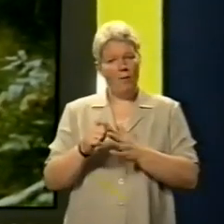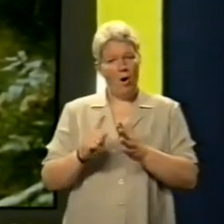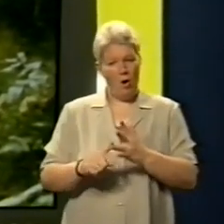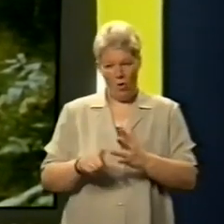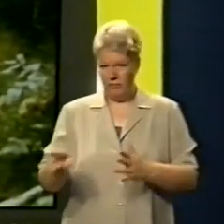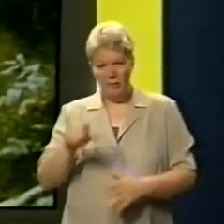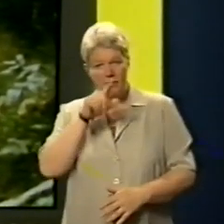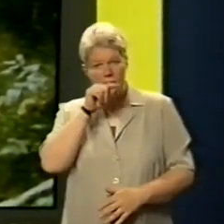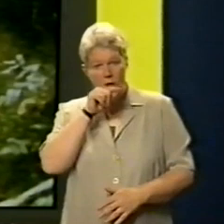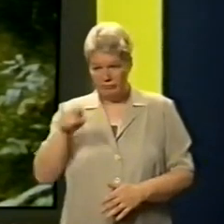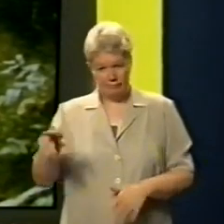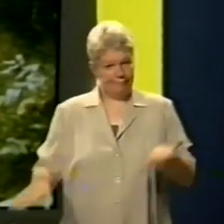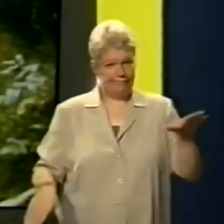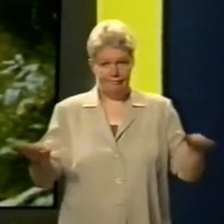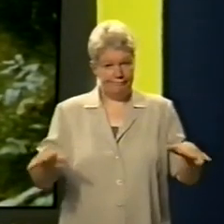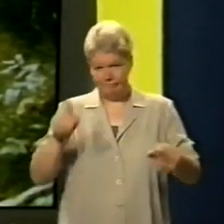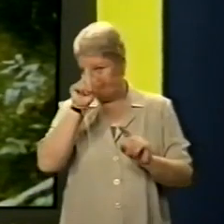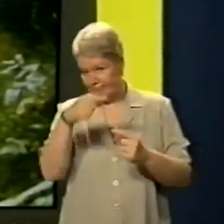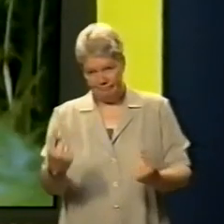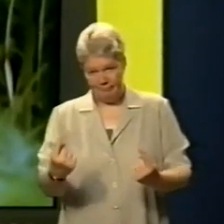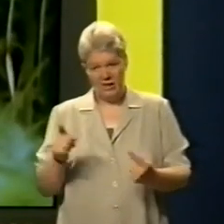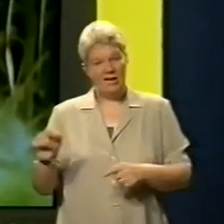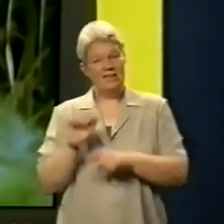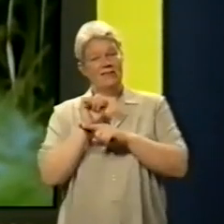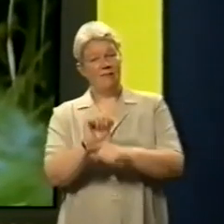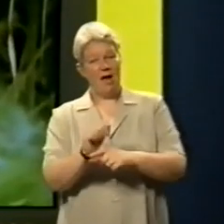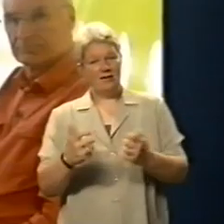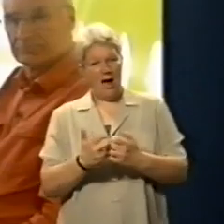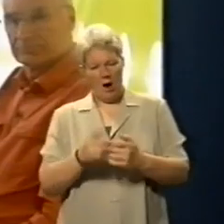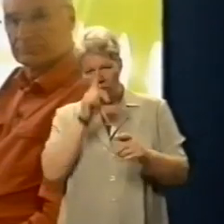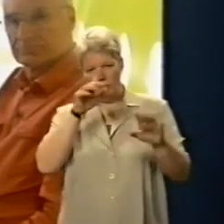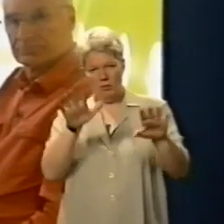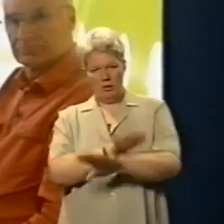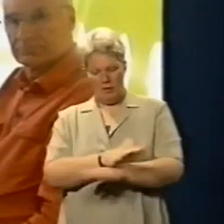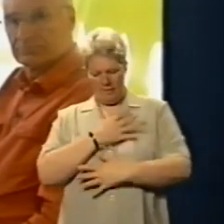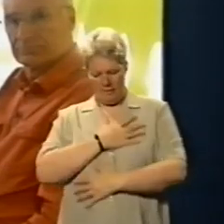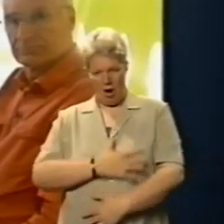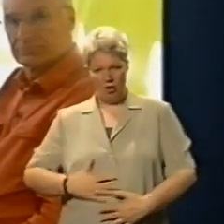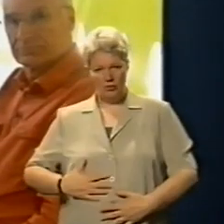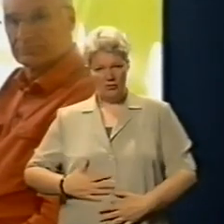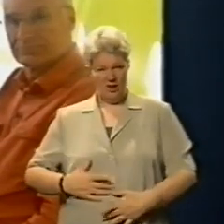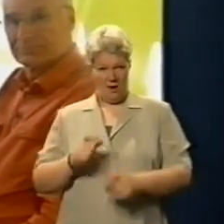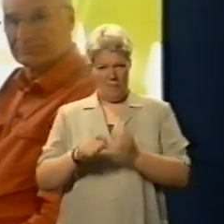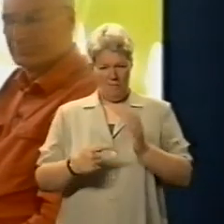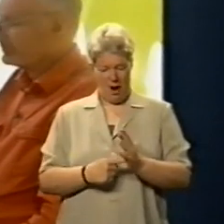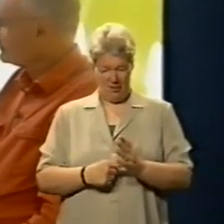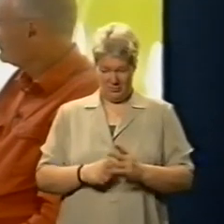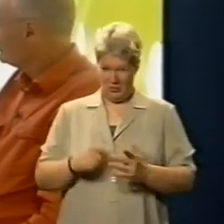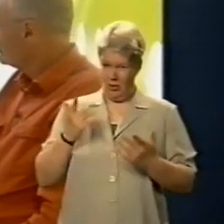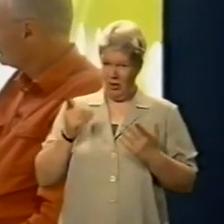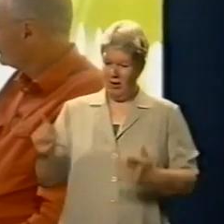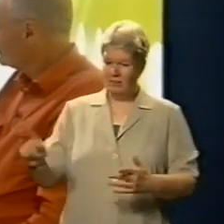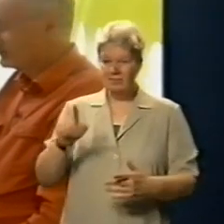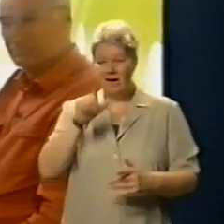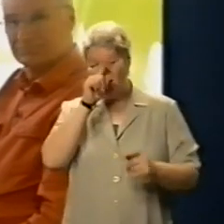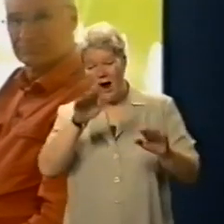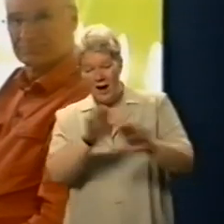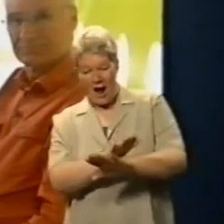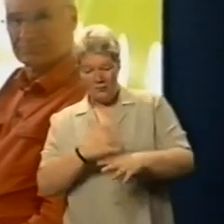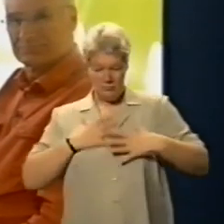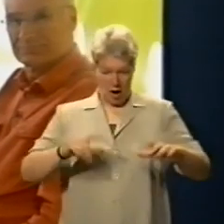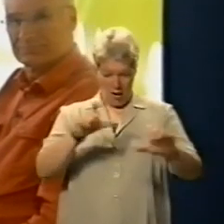serious threat. Its only natural form of defence, camouflage. Not very good when you smell as strong as a kakapo does.